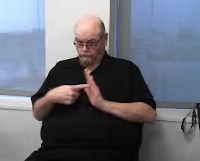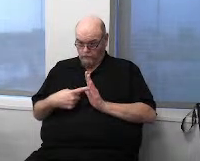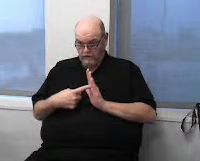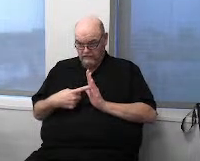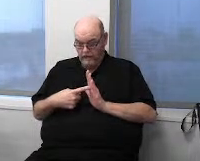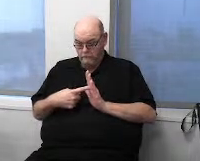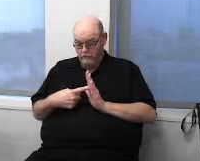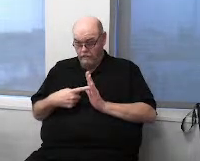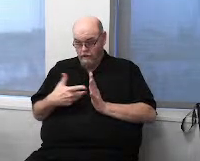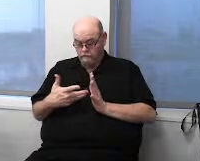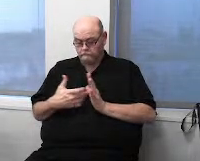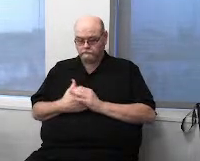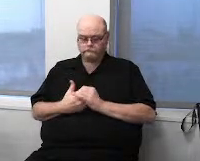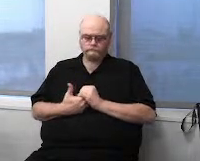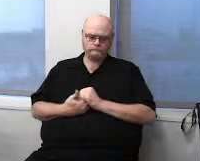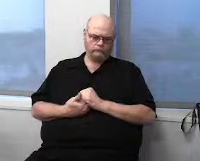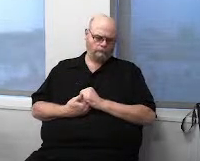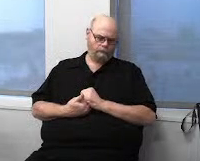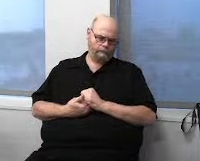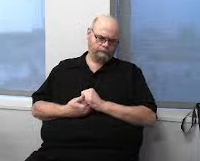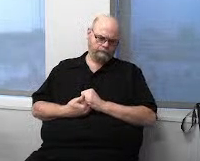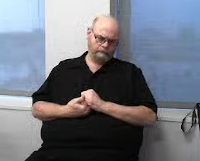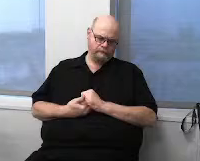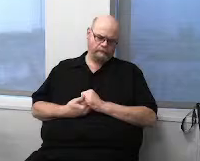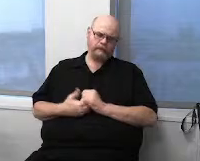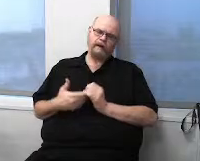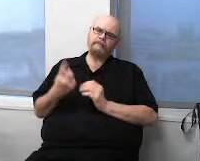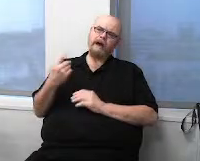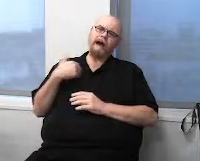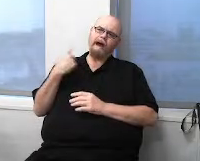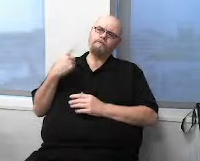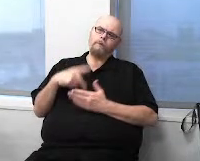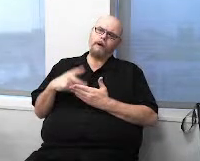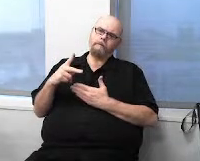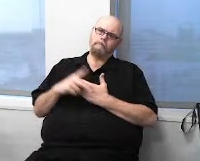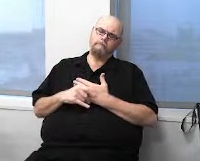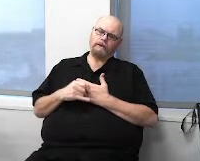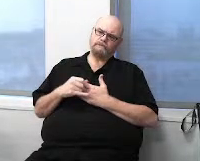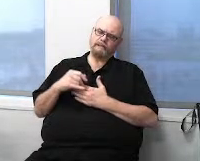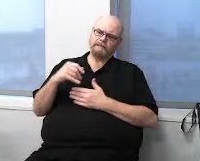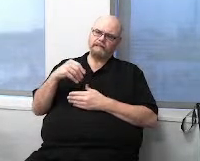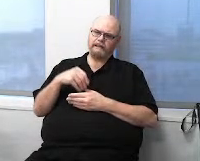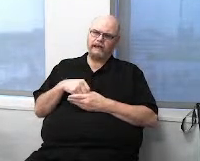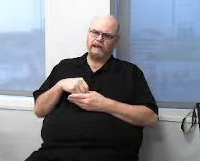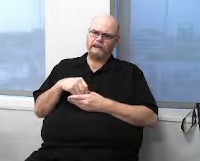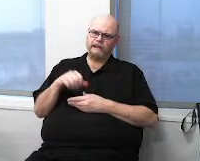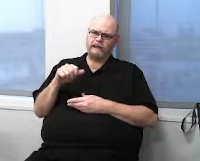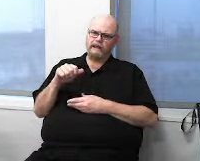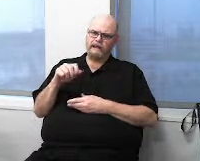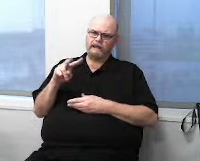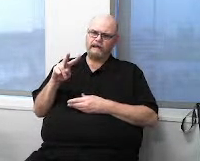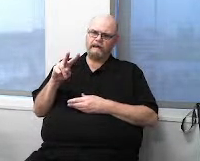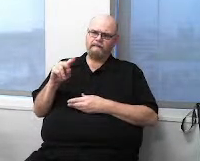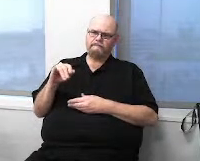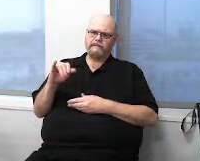Can I use an example to answer your question, sir? Absolutely. There is a project, substation Coviaducto, in which there's a project